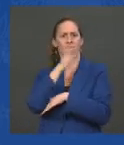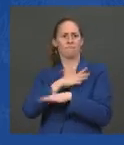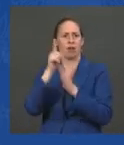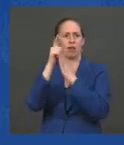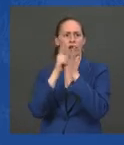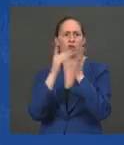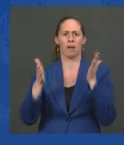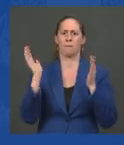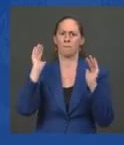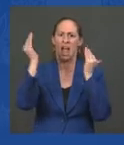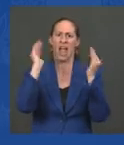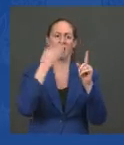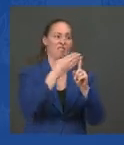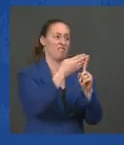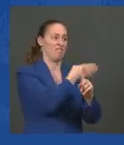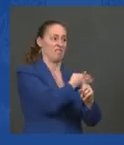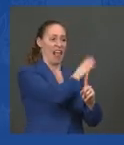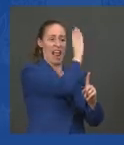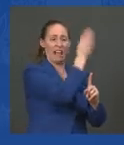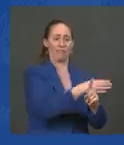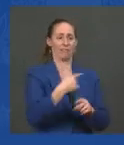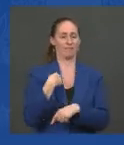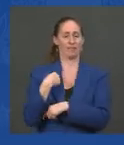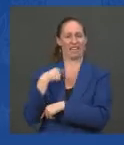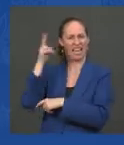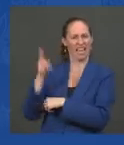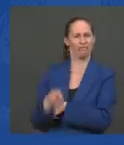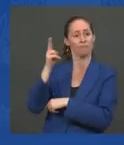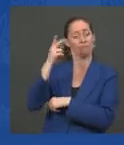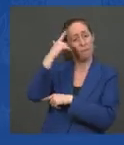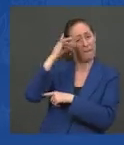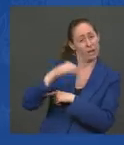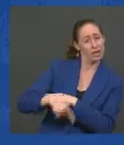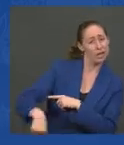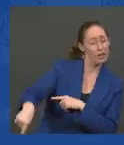history because of you. We're going to change it.